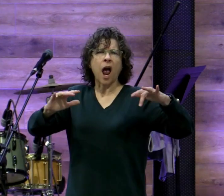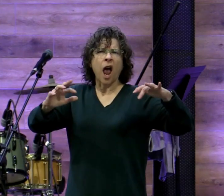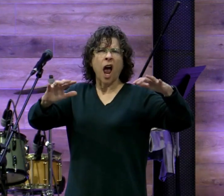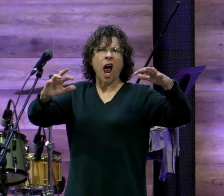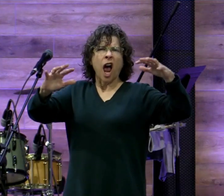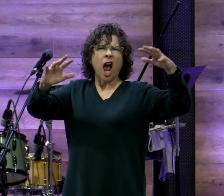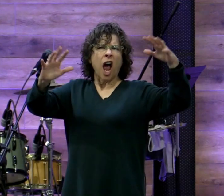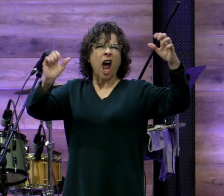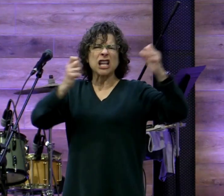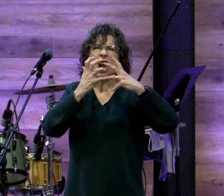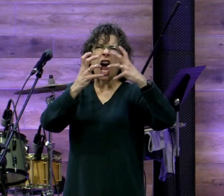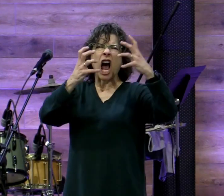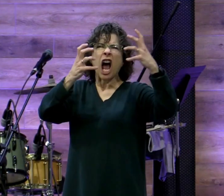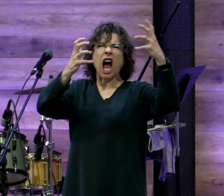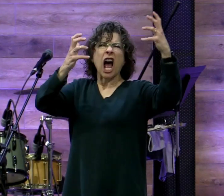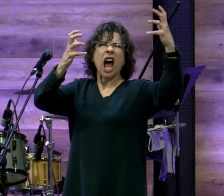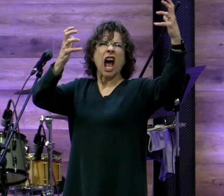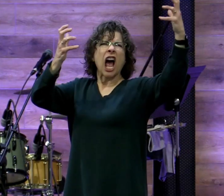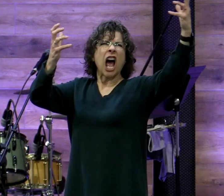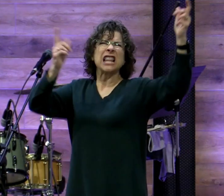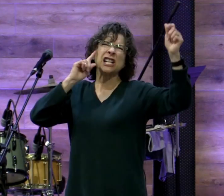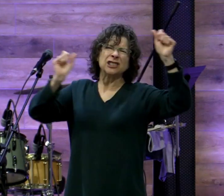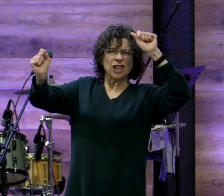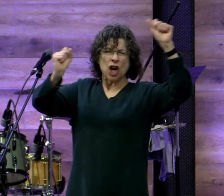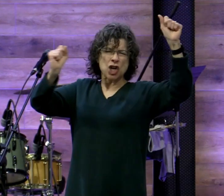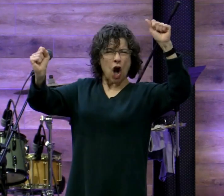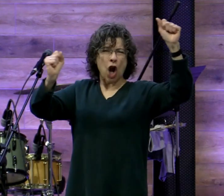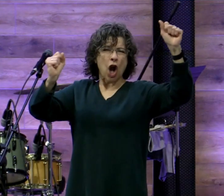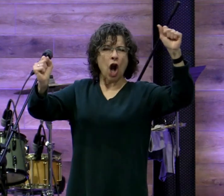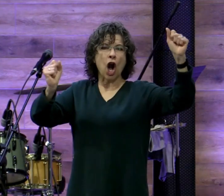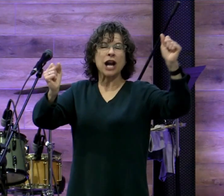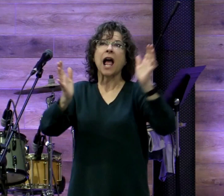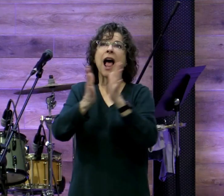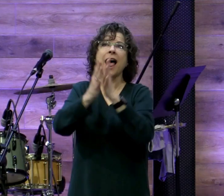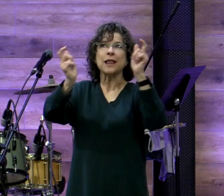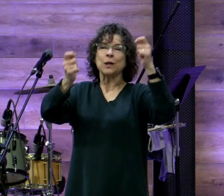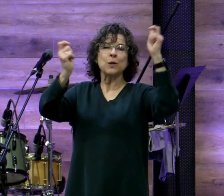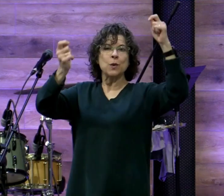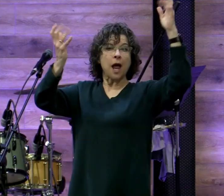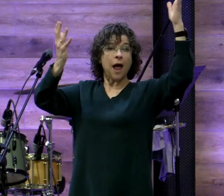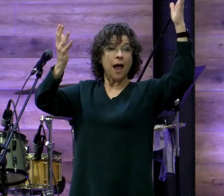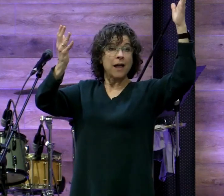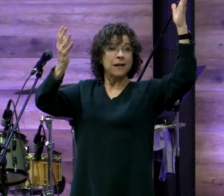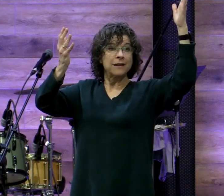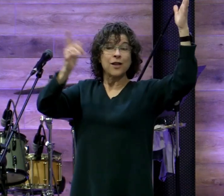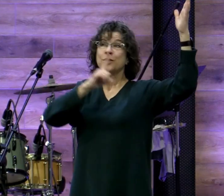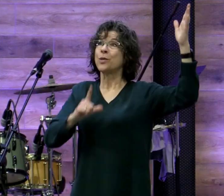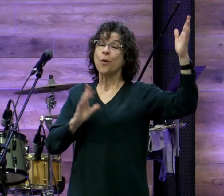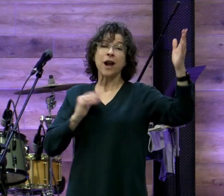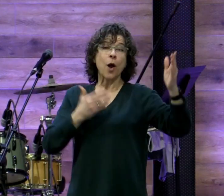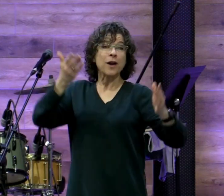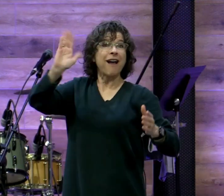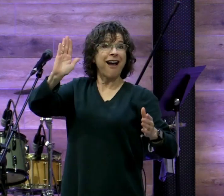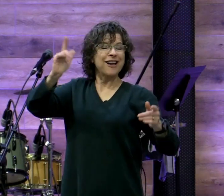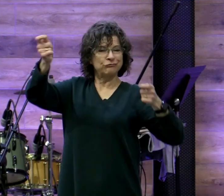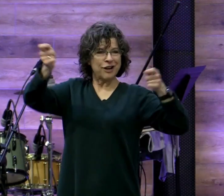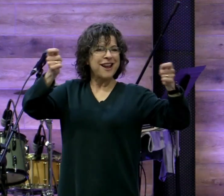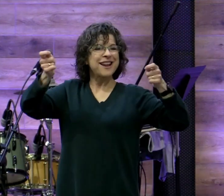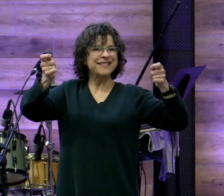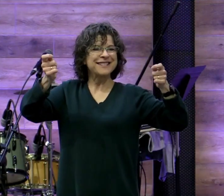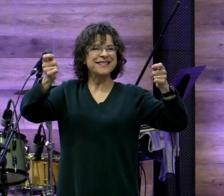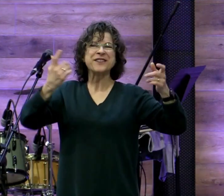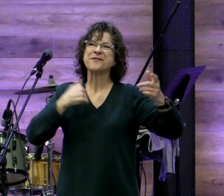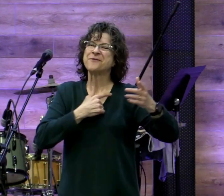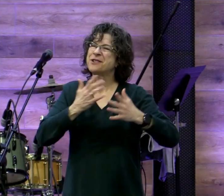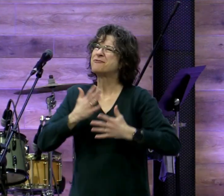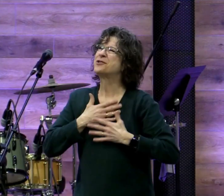many waters, and like the sound of mighty peals of thunder, crying out, "Hallelujah! For the Lord our God, the Almighty, reigns. Let us rejoice